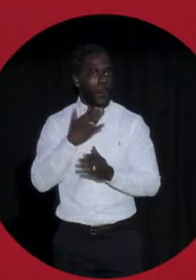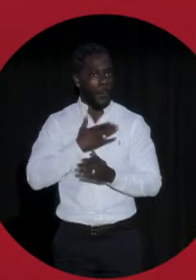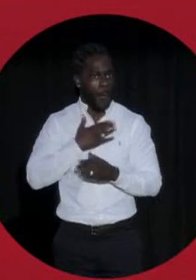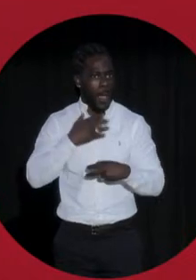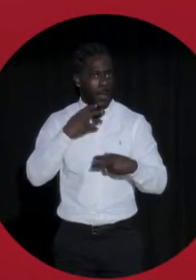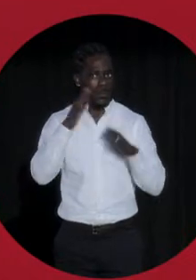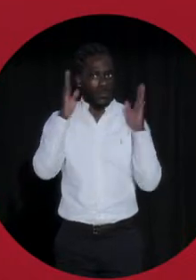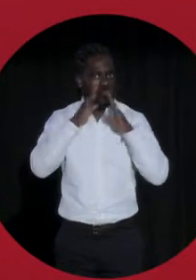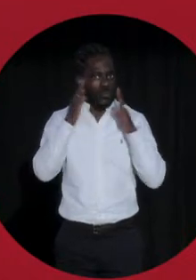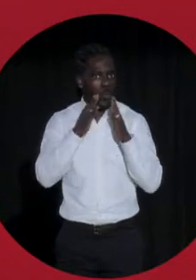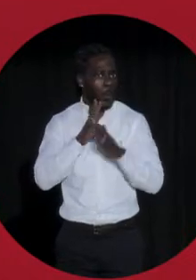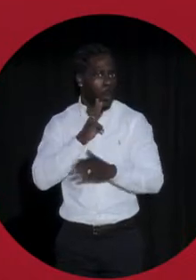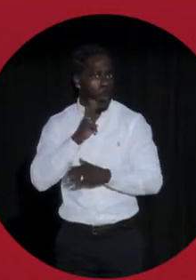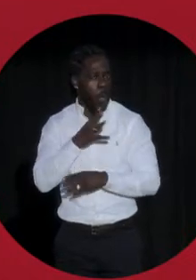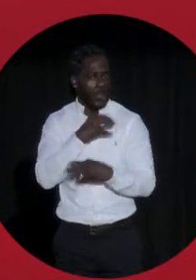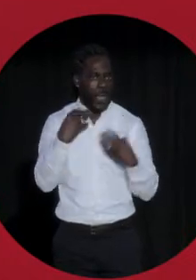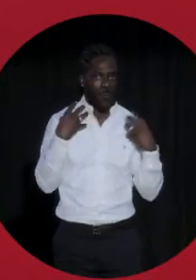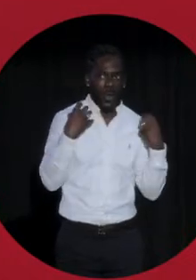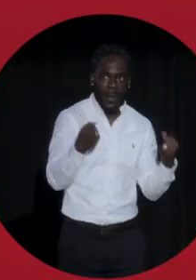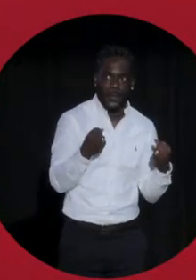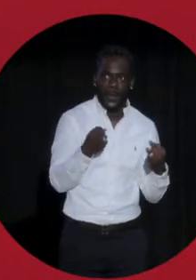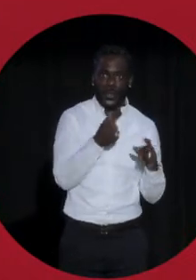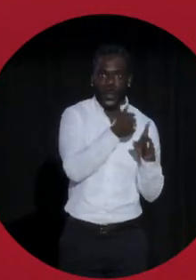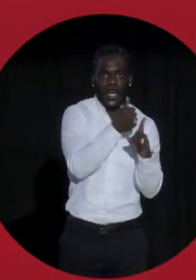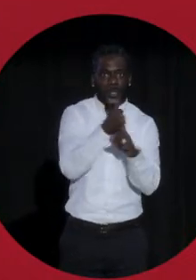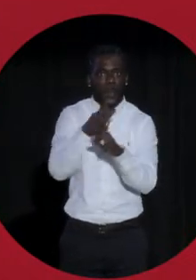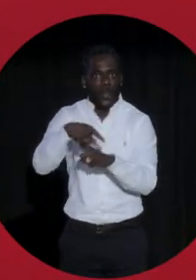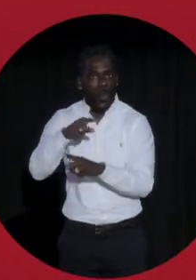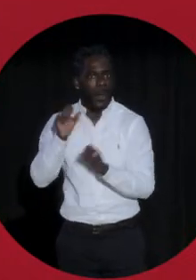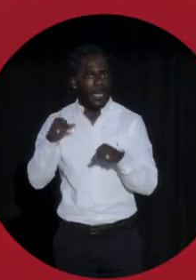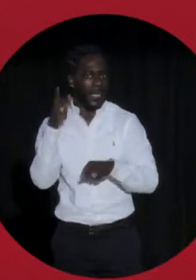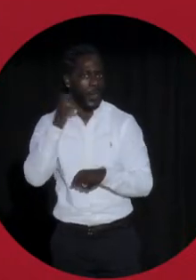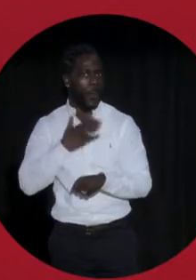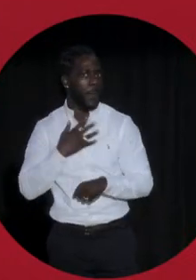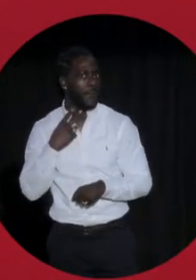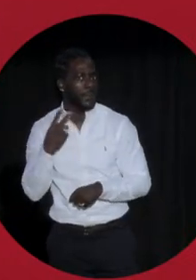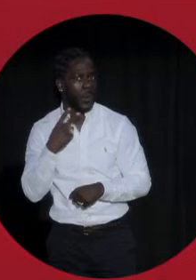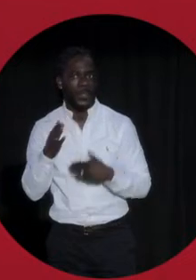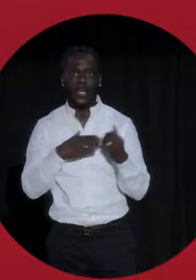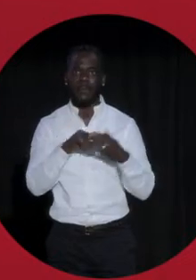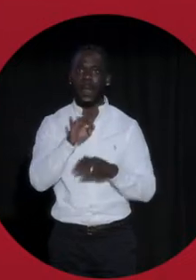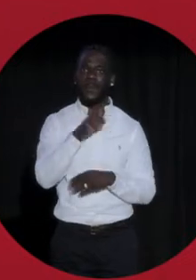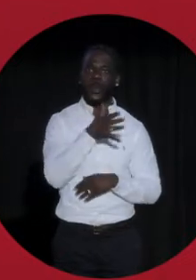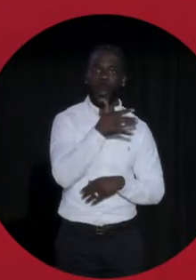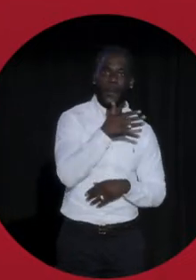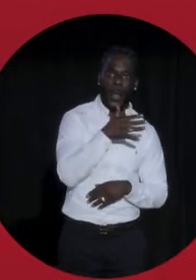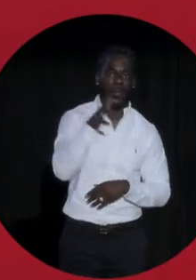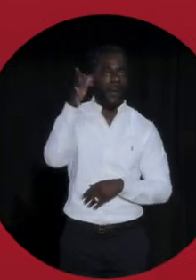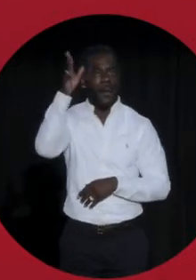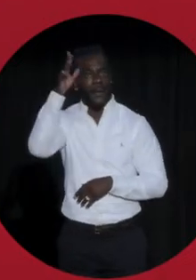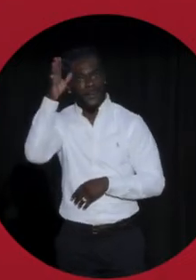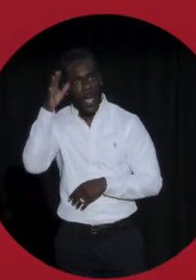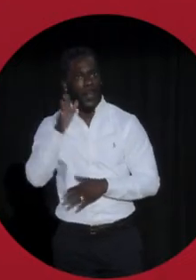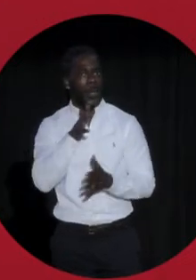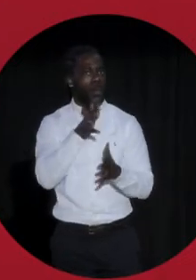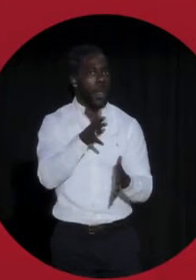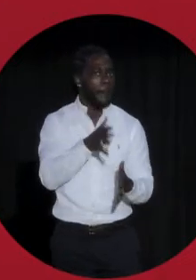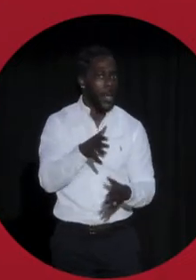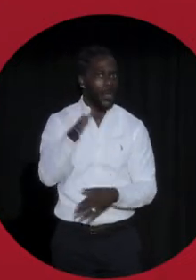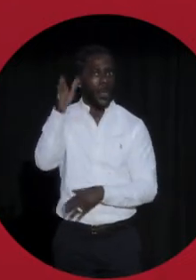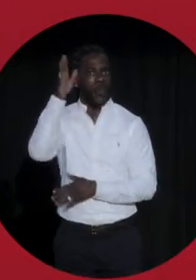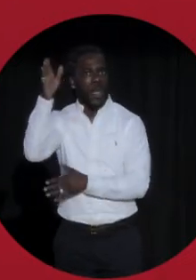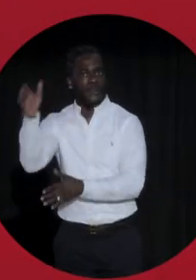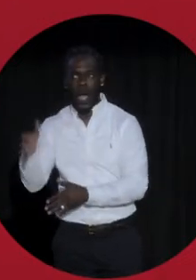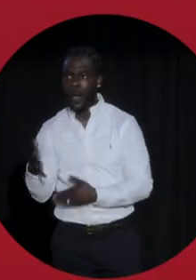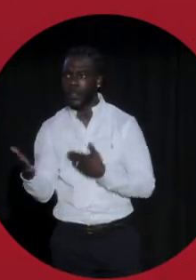recovery. To each and every one of you under the sound of my voice, whether you are a mother, a father, a grandmother, a